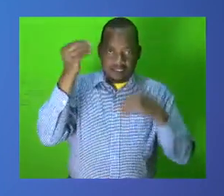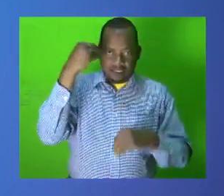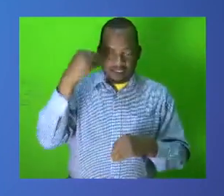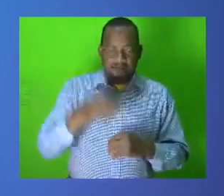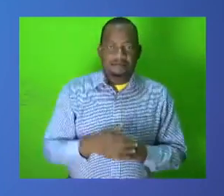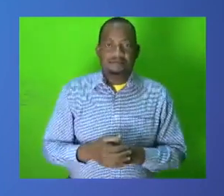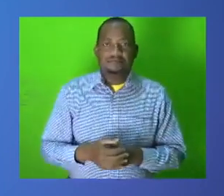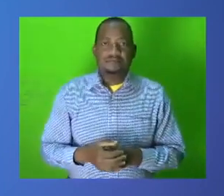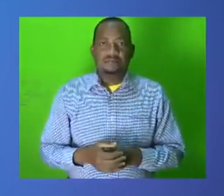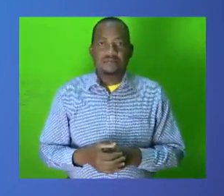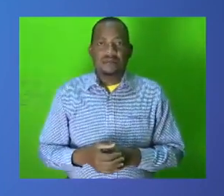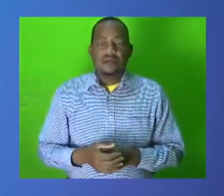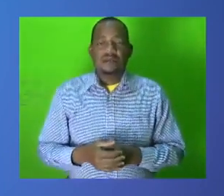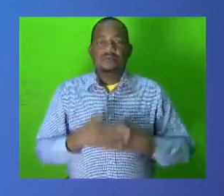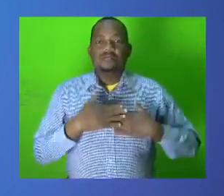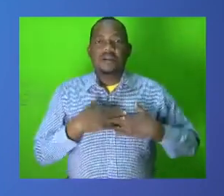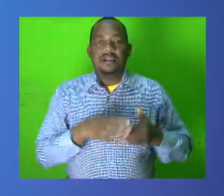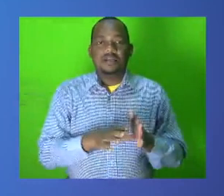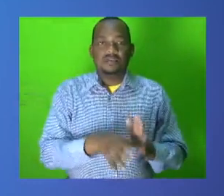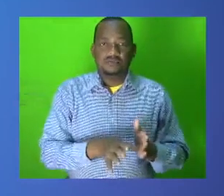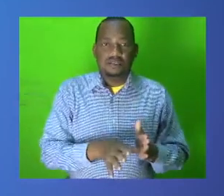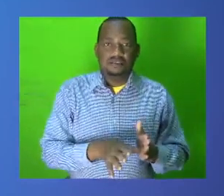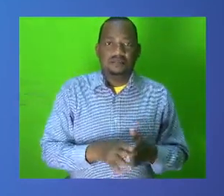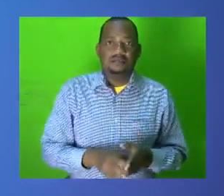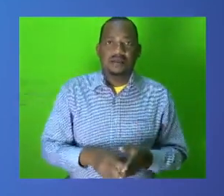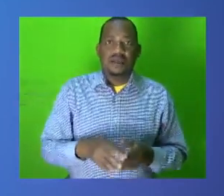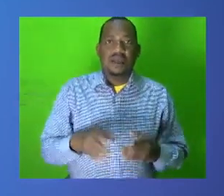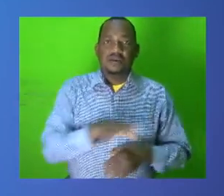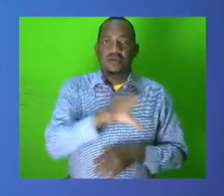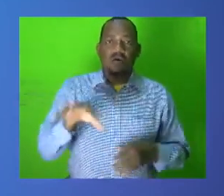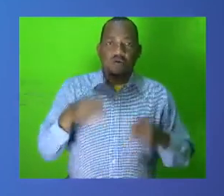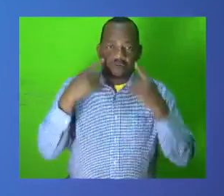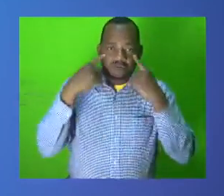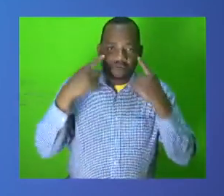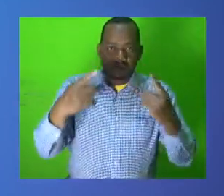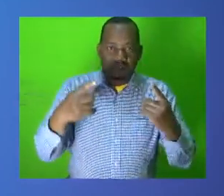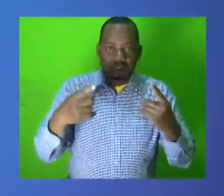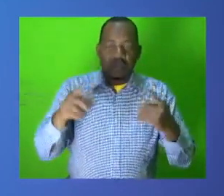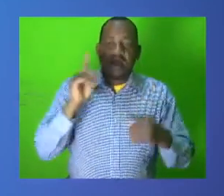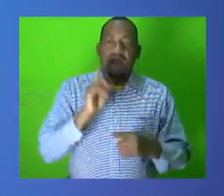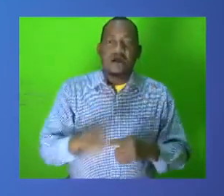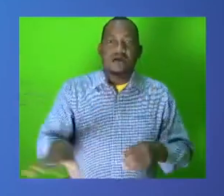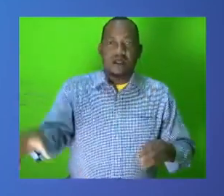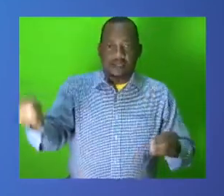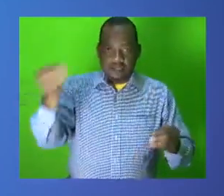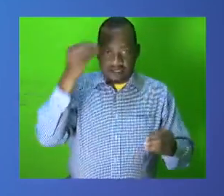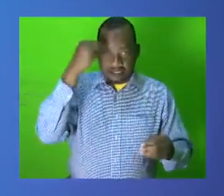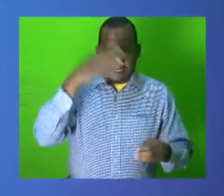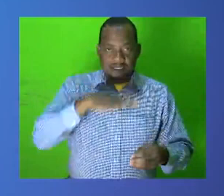lessons. So my dear students and viewers, our lesson today